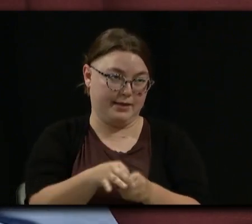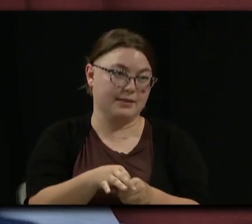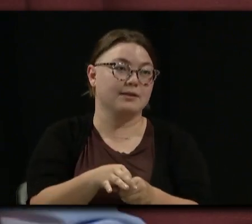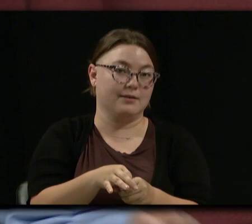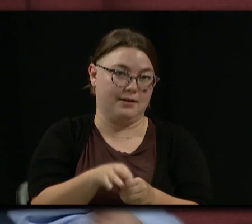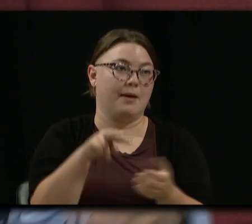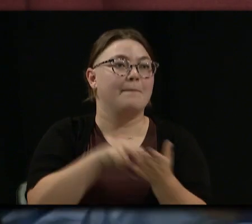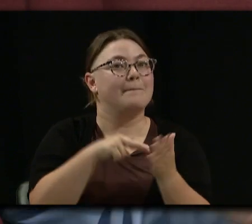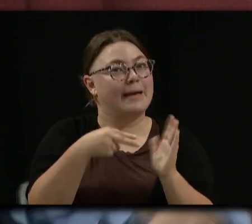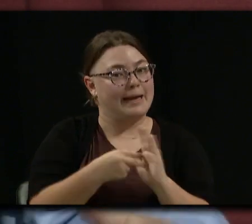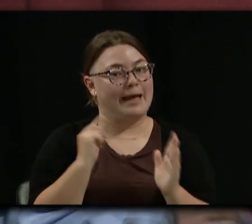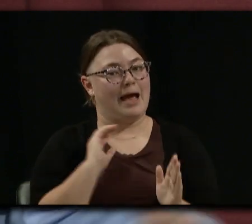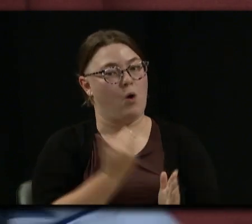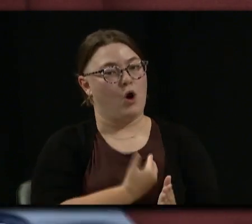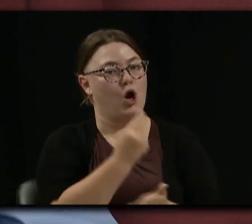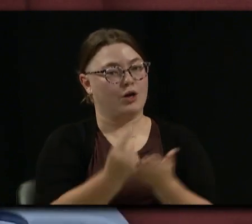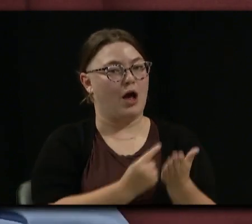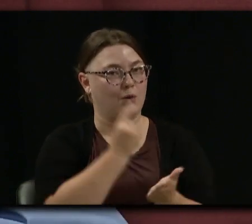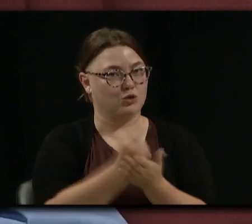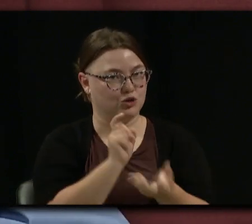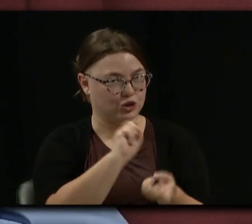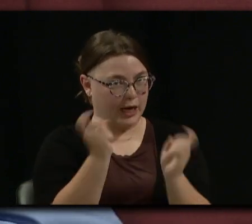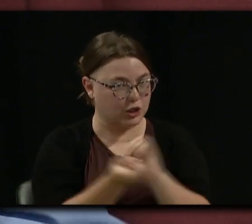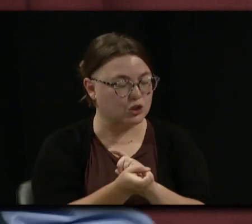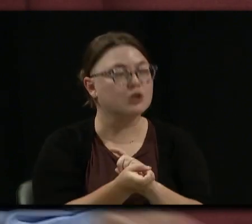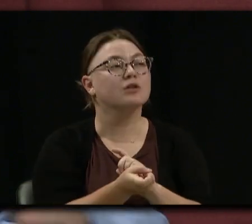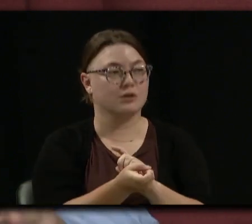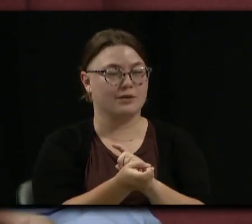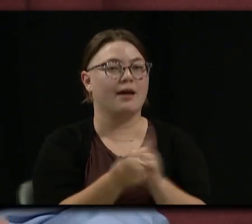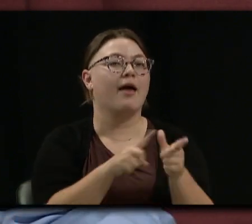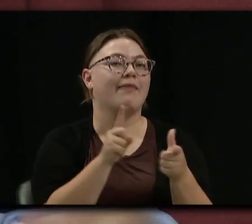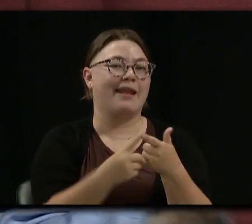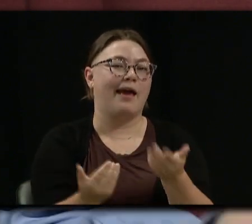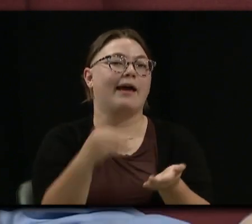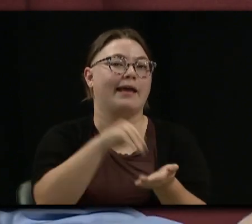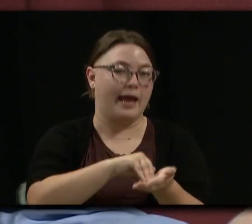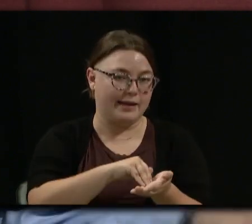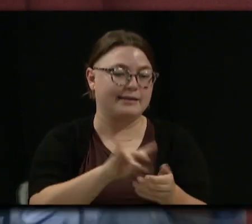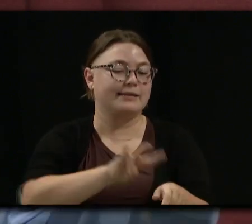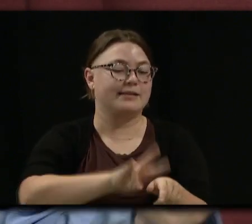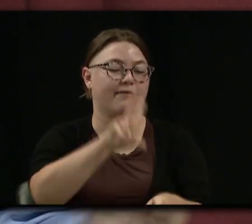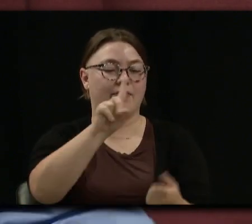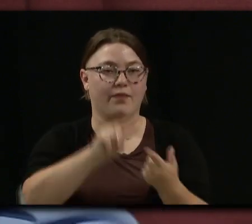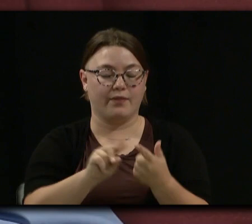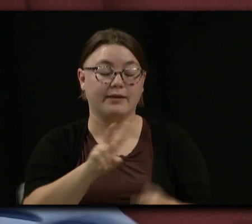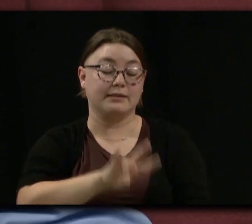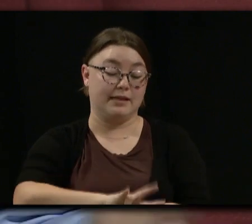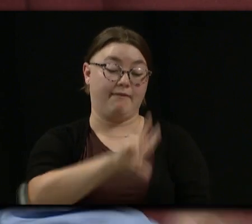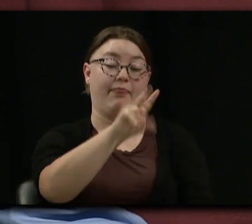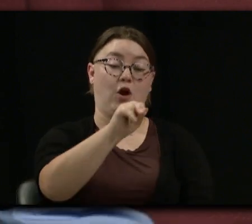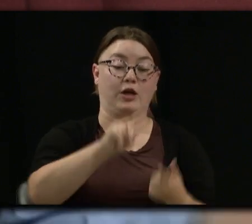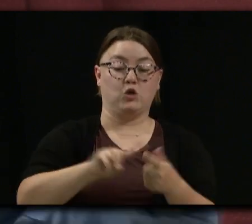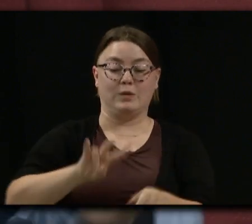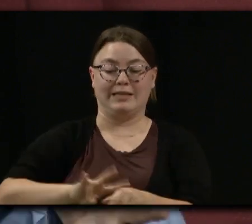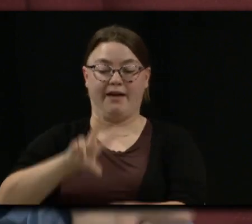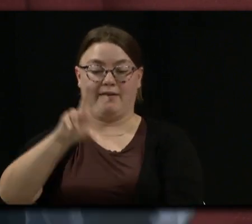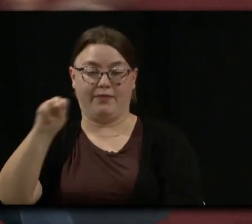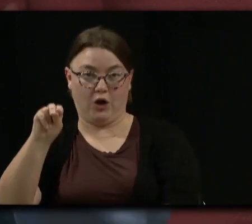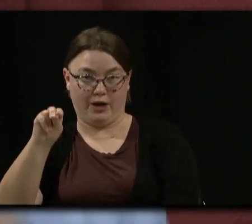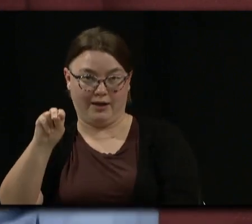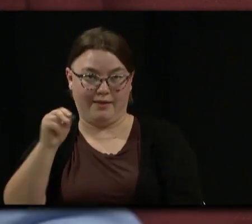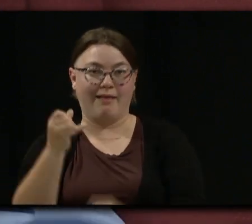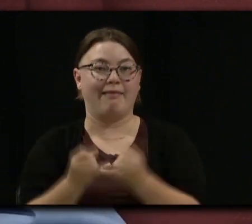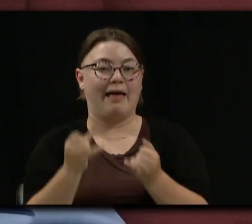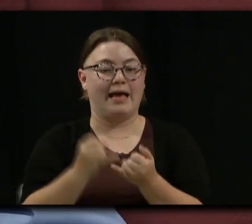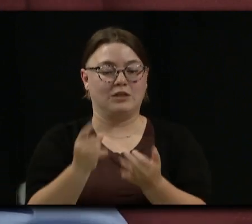hours are open, and the rest of the week is that 7:30 to 7:30. And of course, we have one final weekend, 8 to 4,